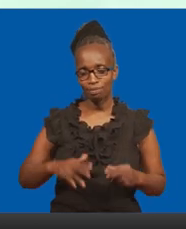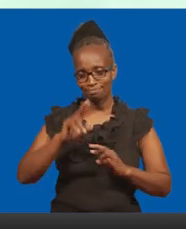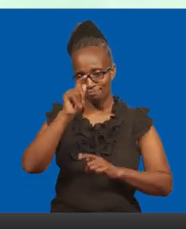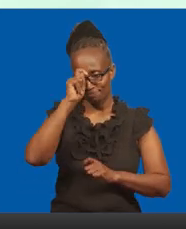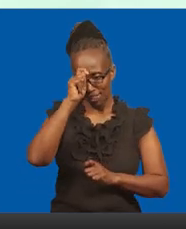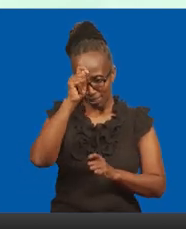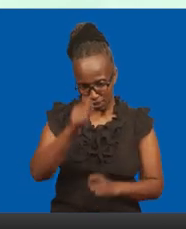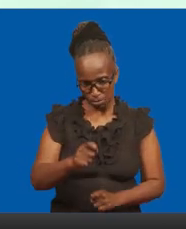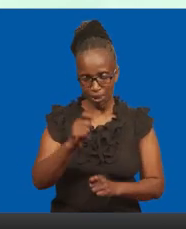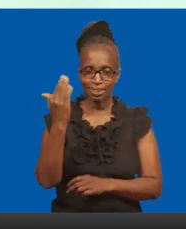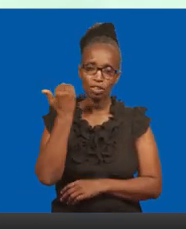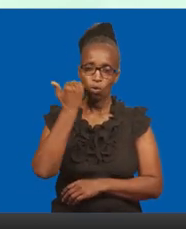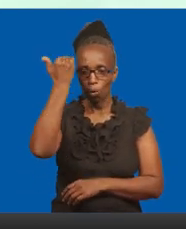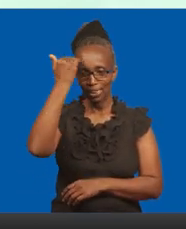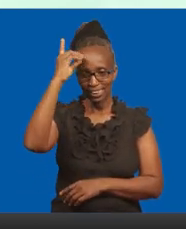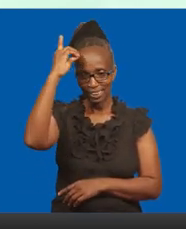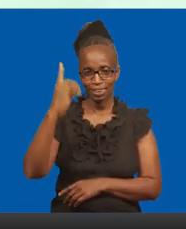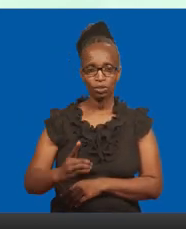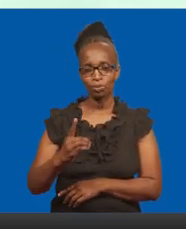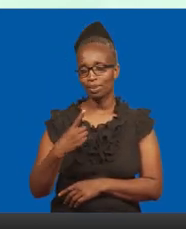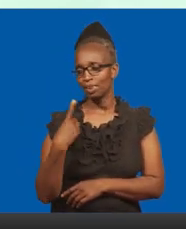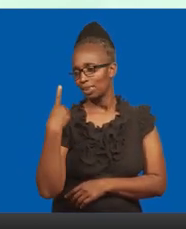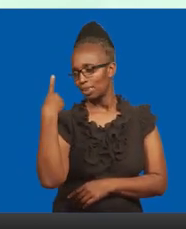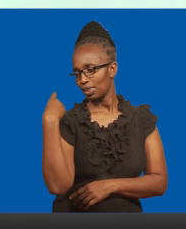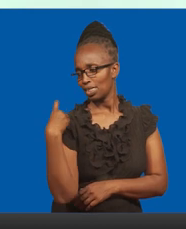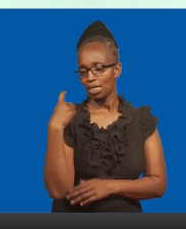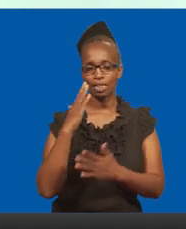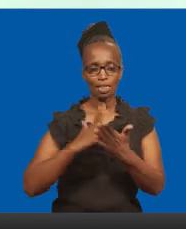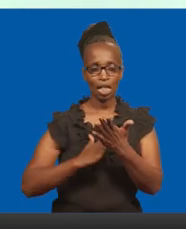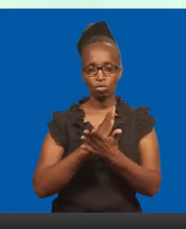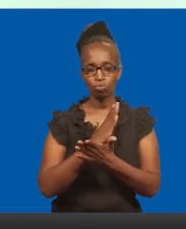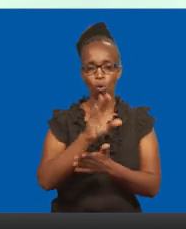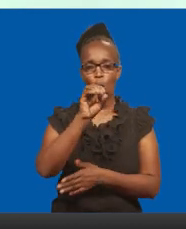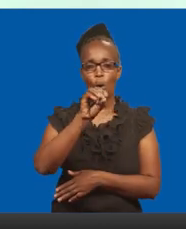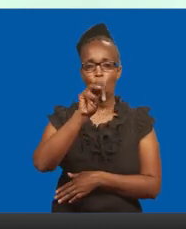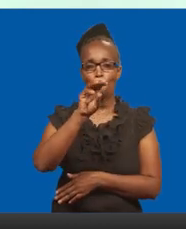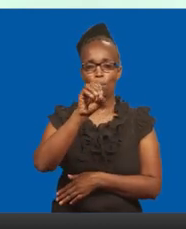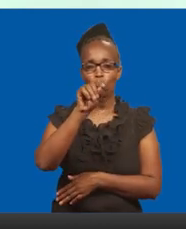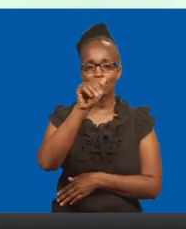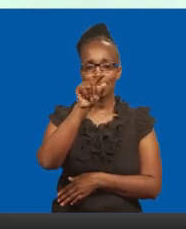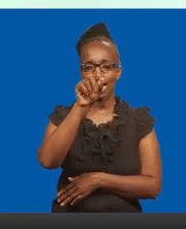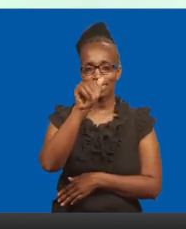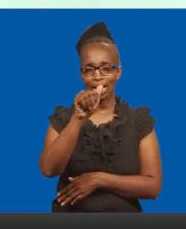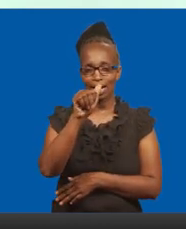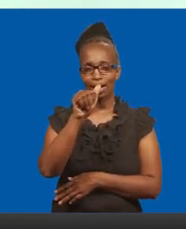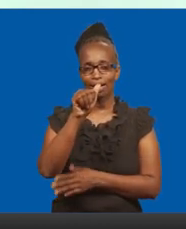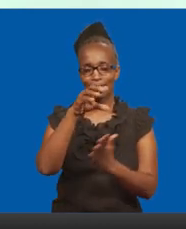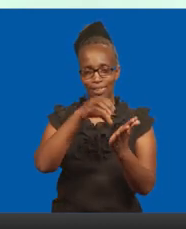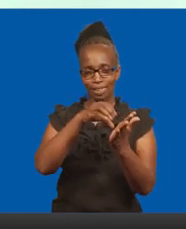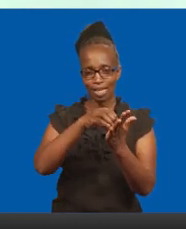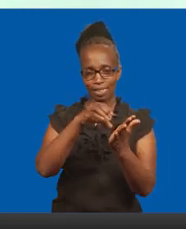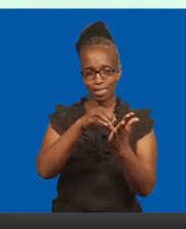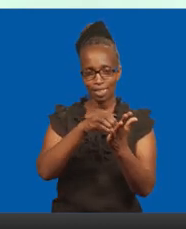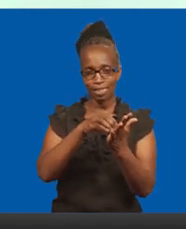to respect court decisions. Recently, through the Omtata case, the courts declared